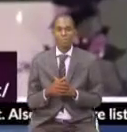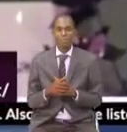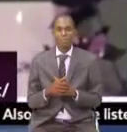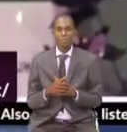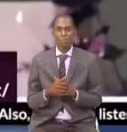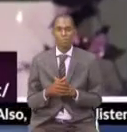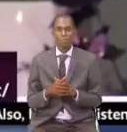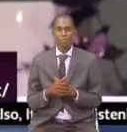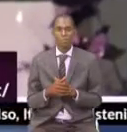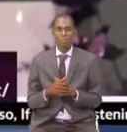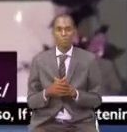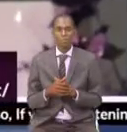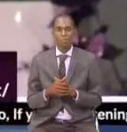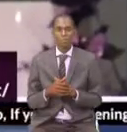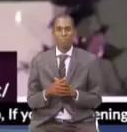Okay.